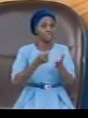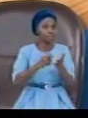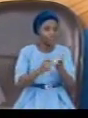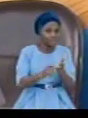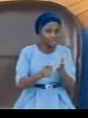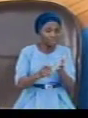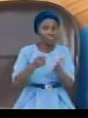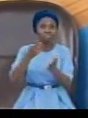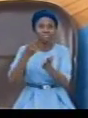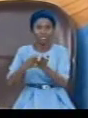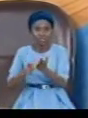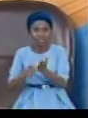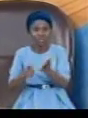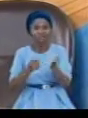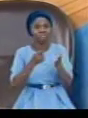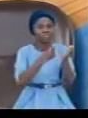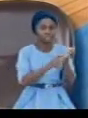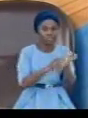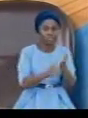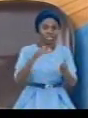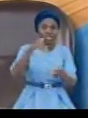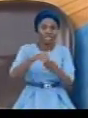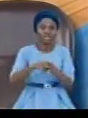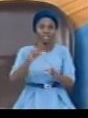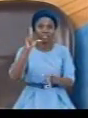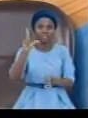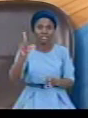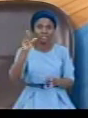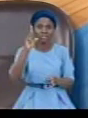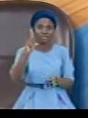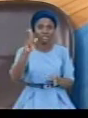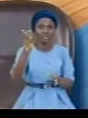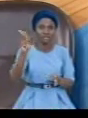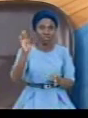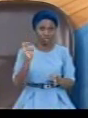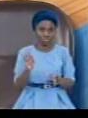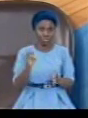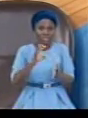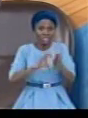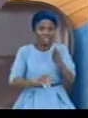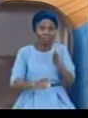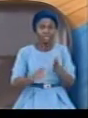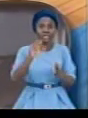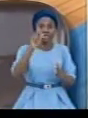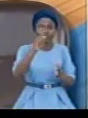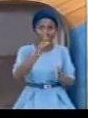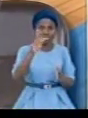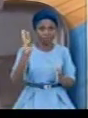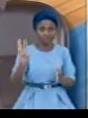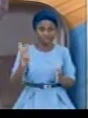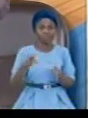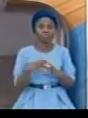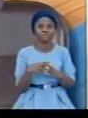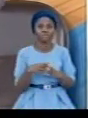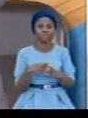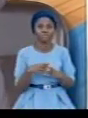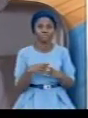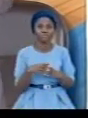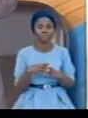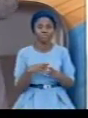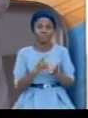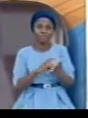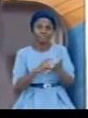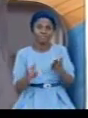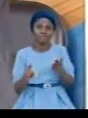Written. Look at Luke chapter 24. Luke chapter 24. We're looking at